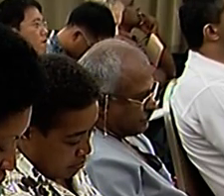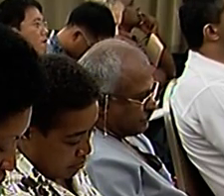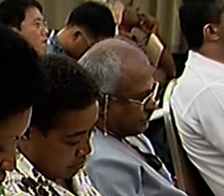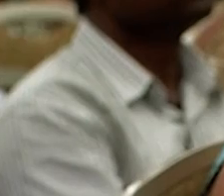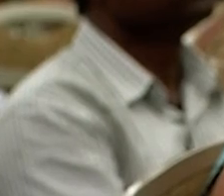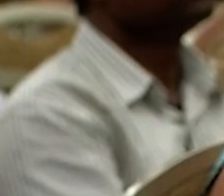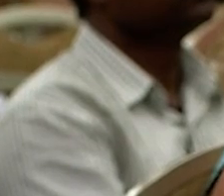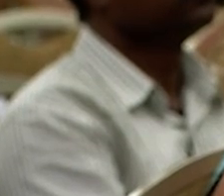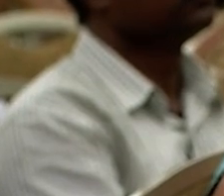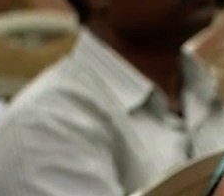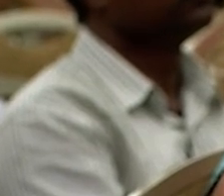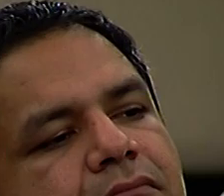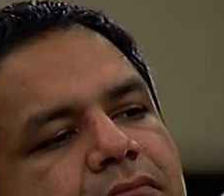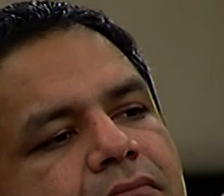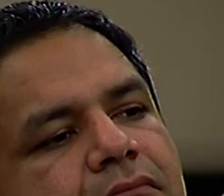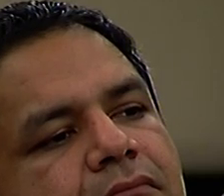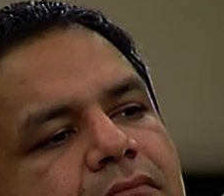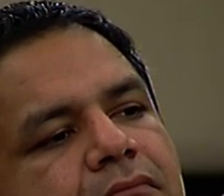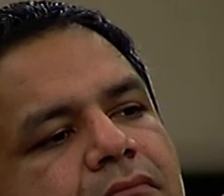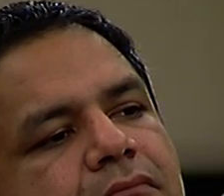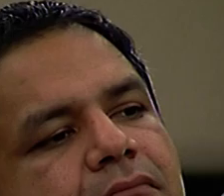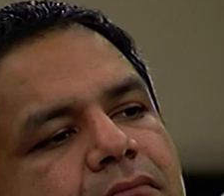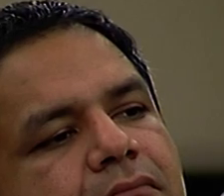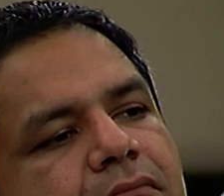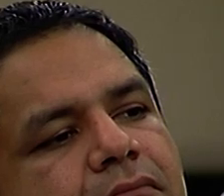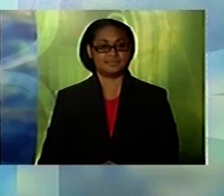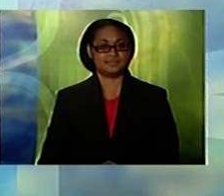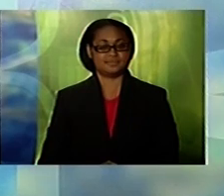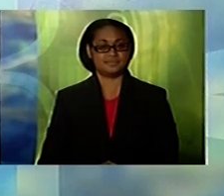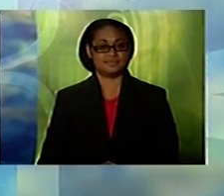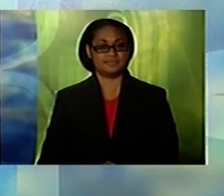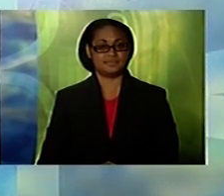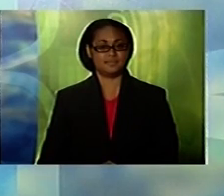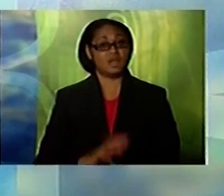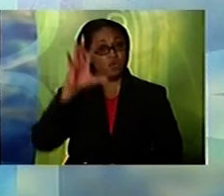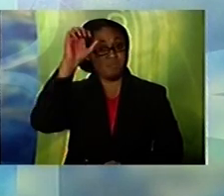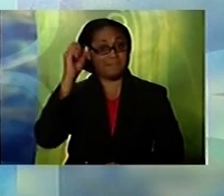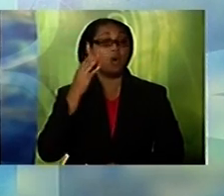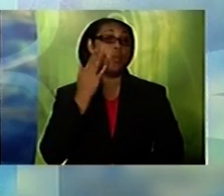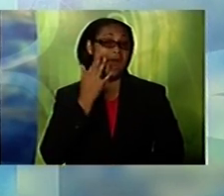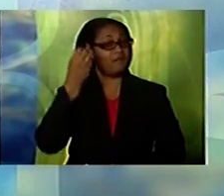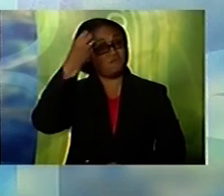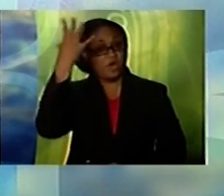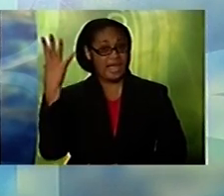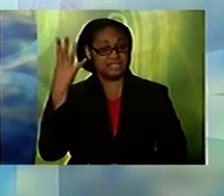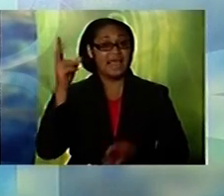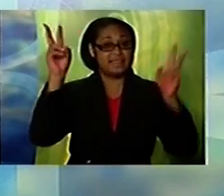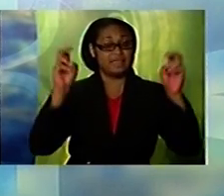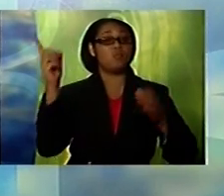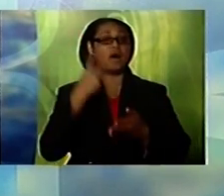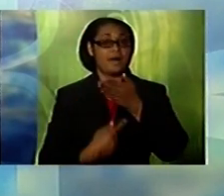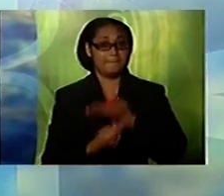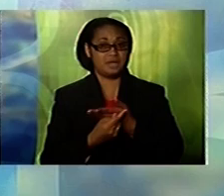by Dr. Sofield from September to November this year. We will remember them lest we forget is the theme